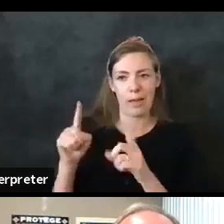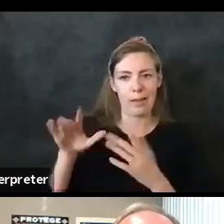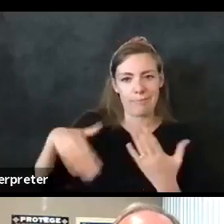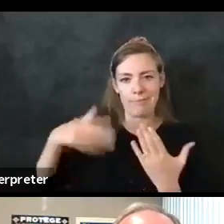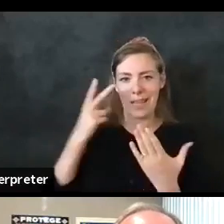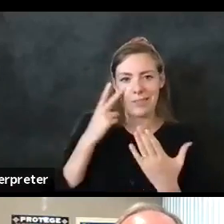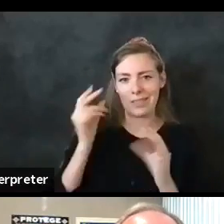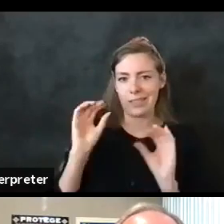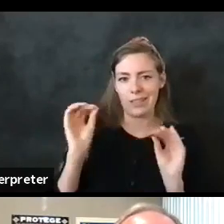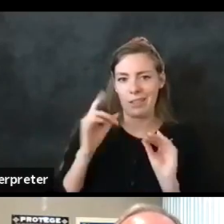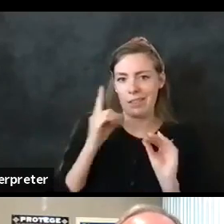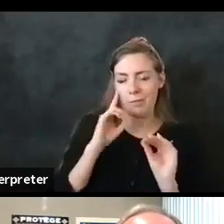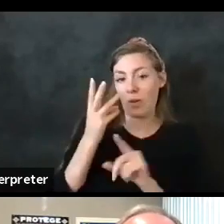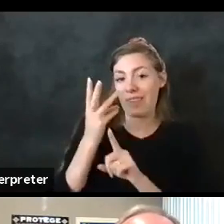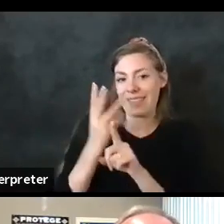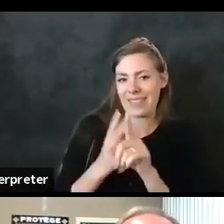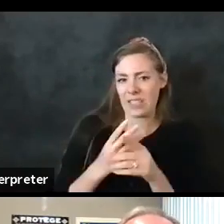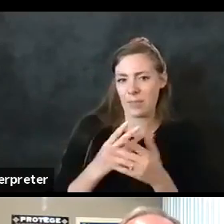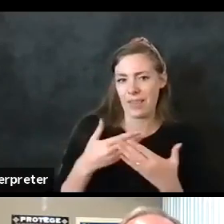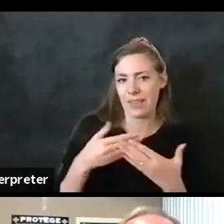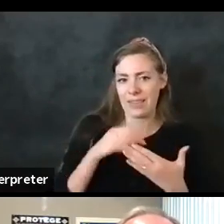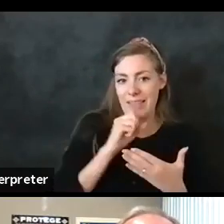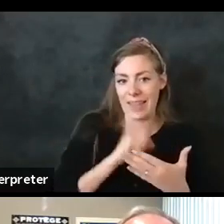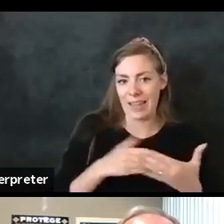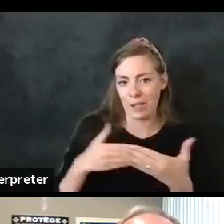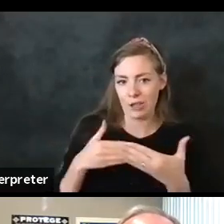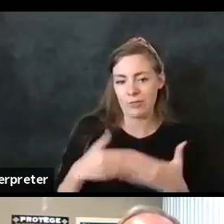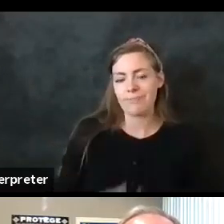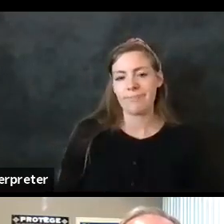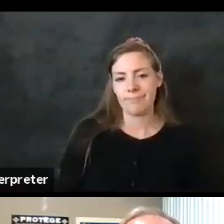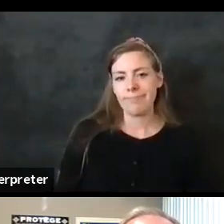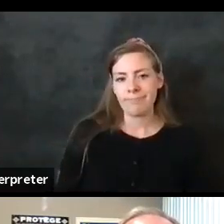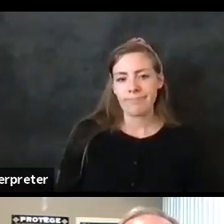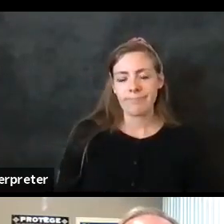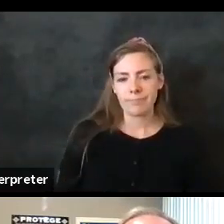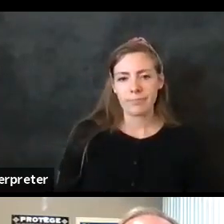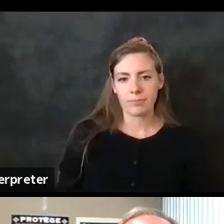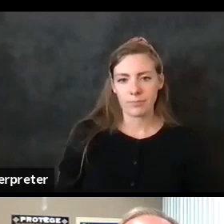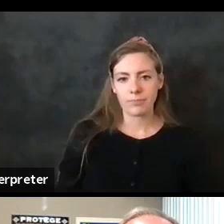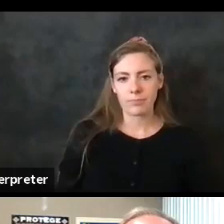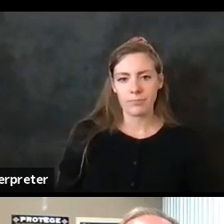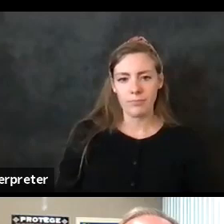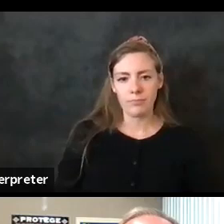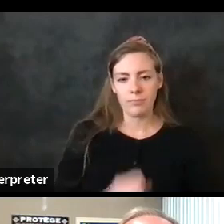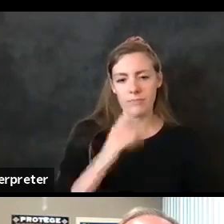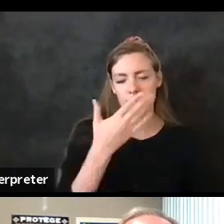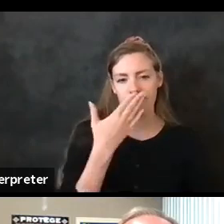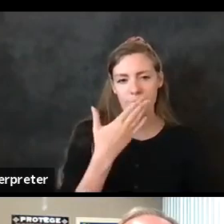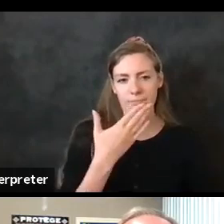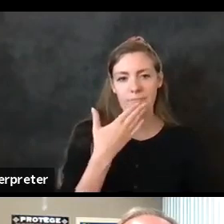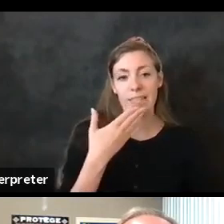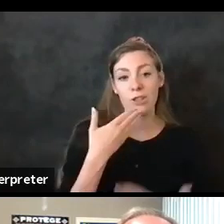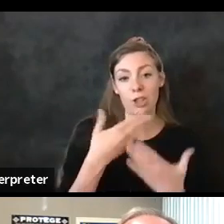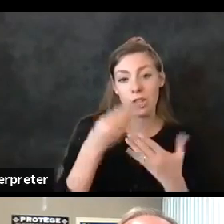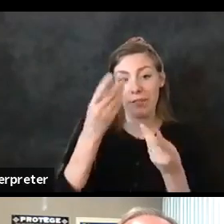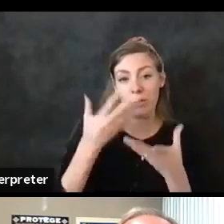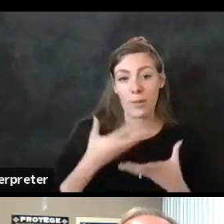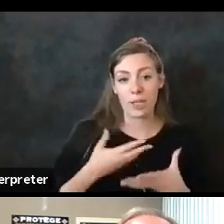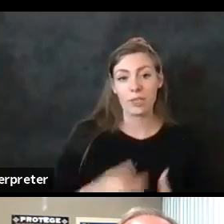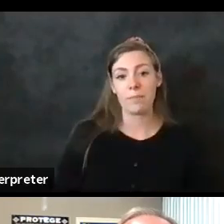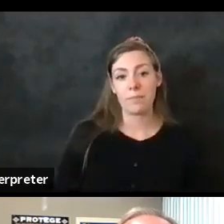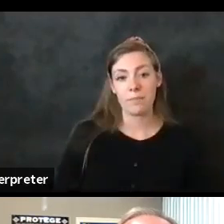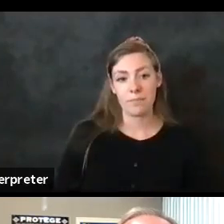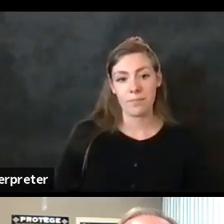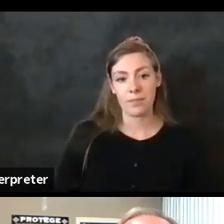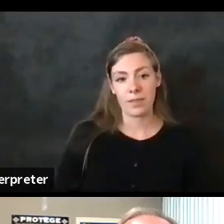anything about the 6-month to 2-year-old age group. Okay, good. Well, that's good. That's good information. Casey, if we go